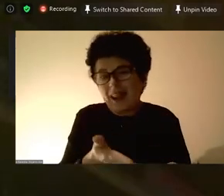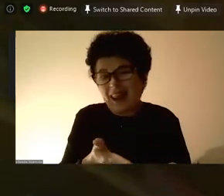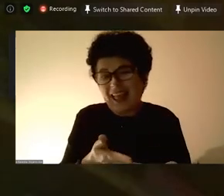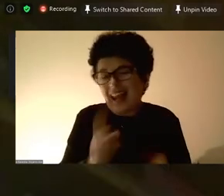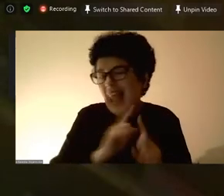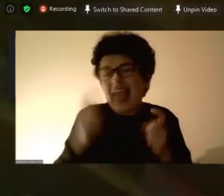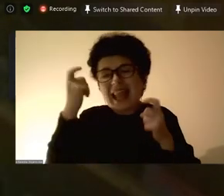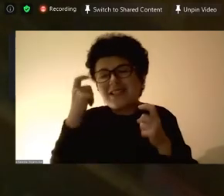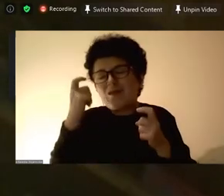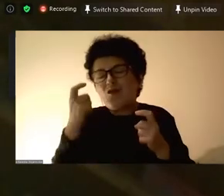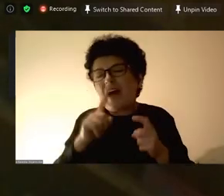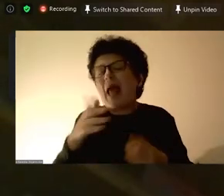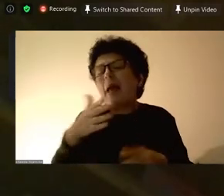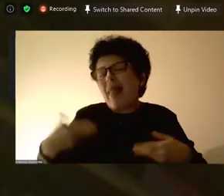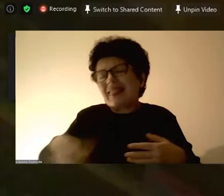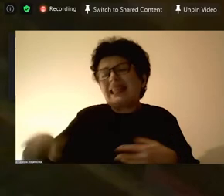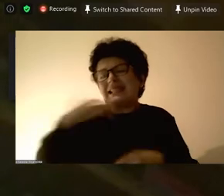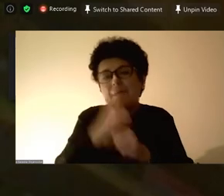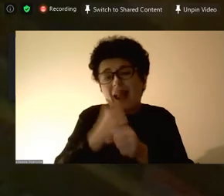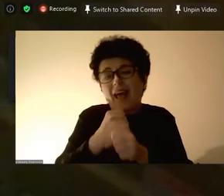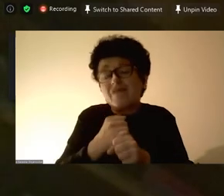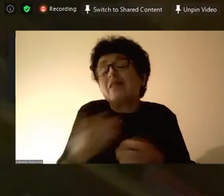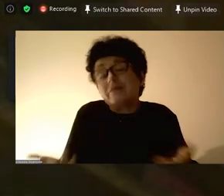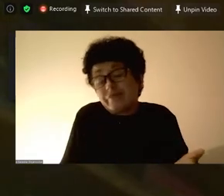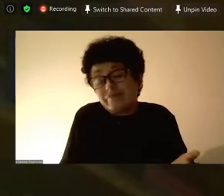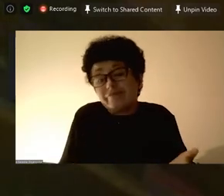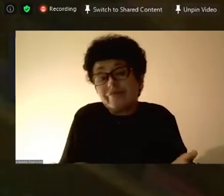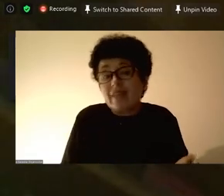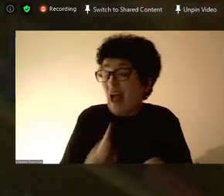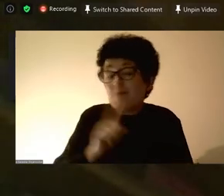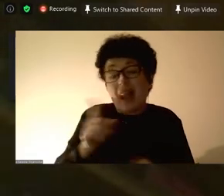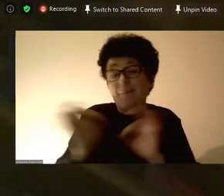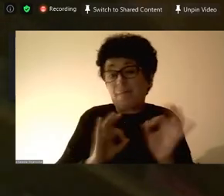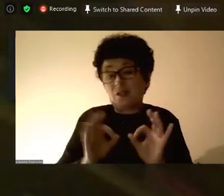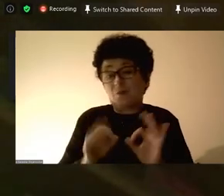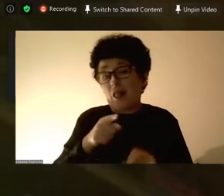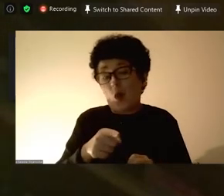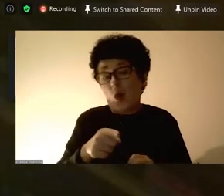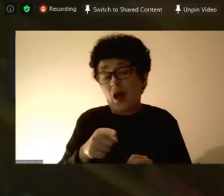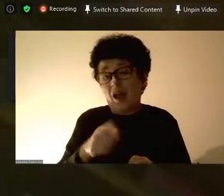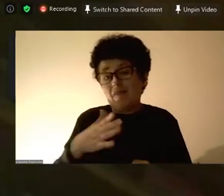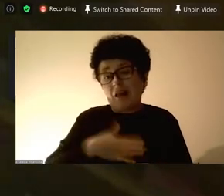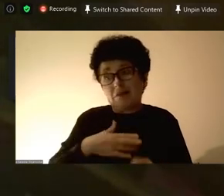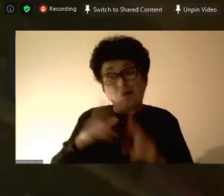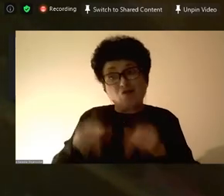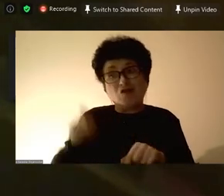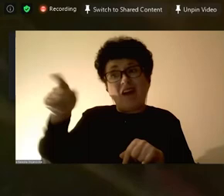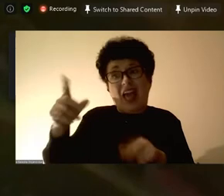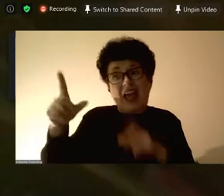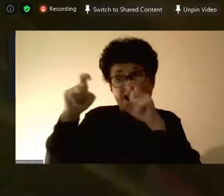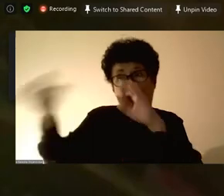But the context isn't safe and she can harm herself because people will know that she will have done it. So it's a red flag.